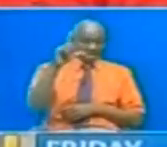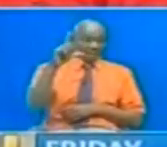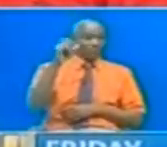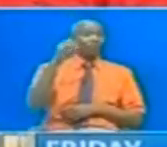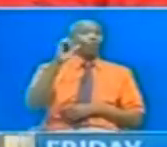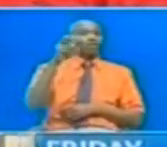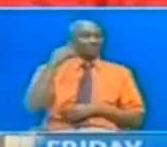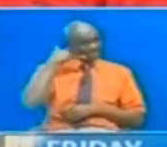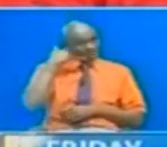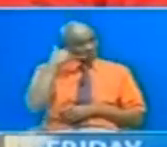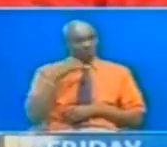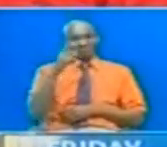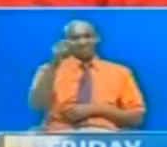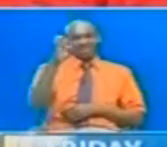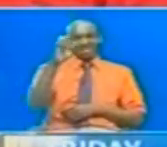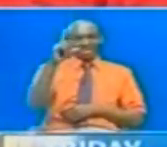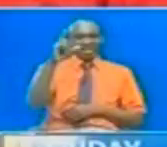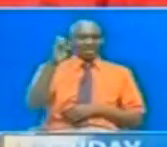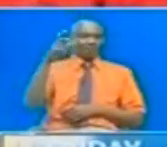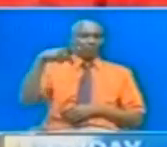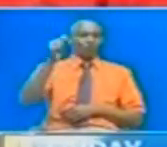which? I was quite confused.